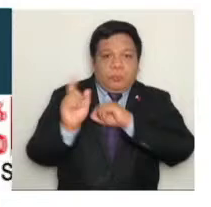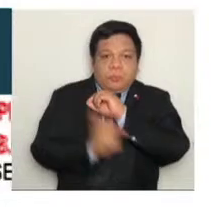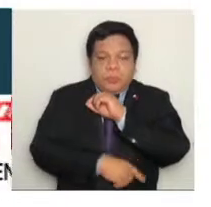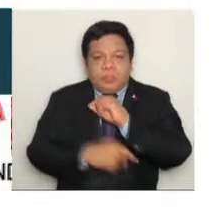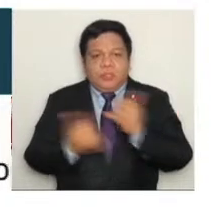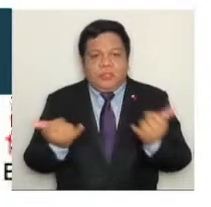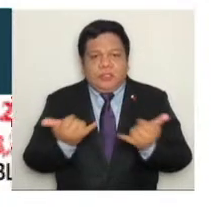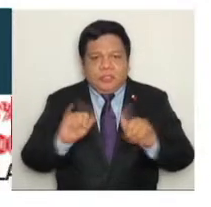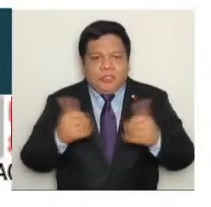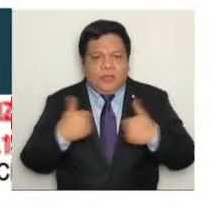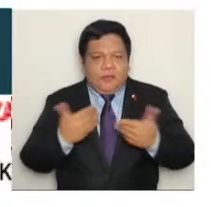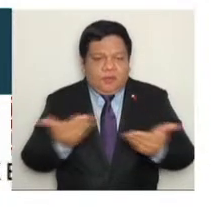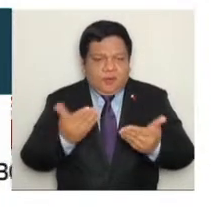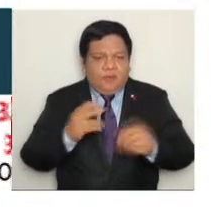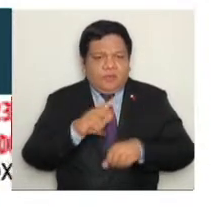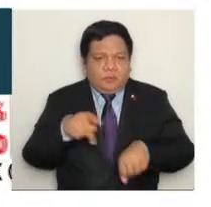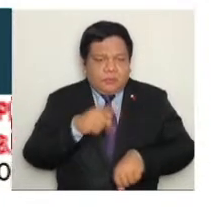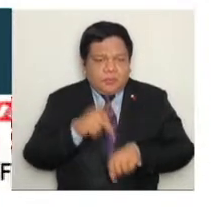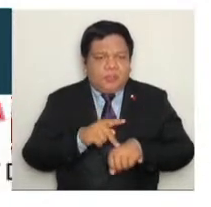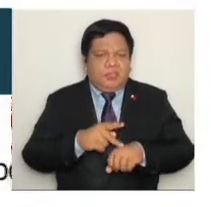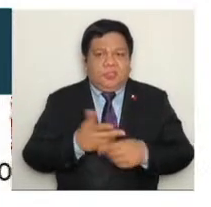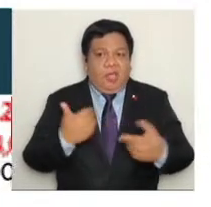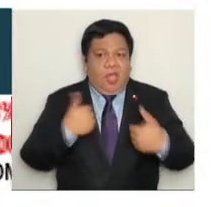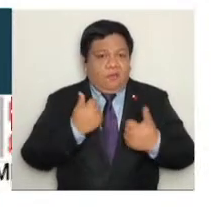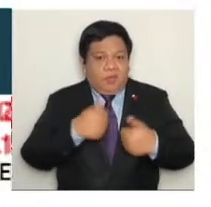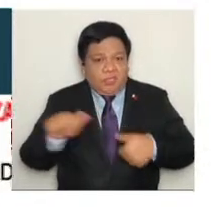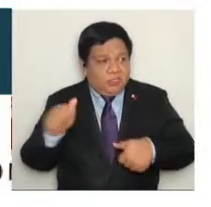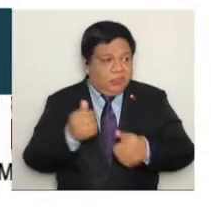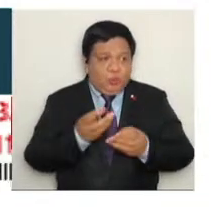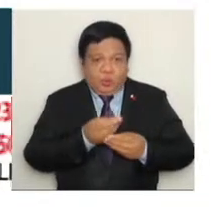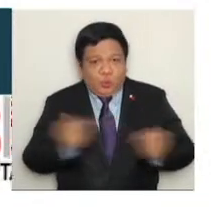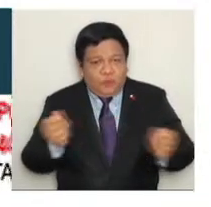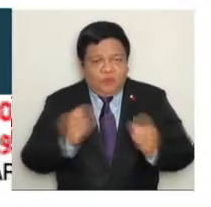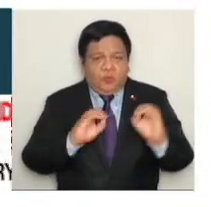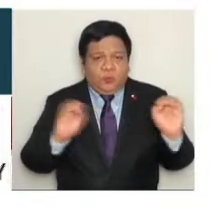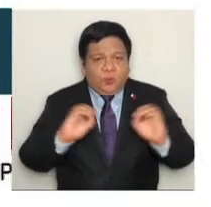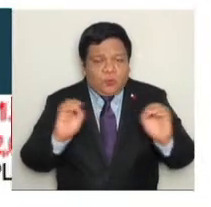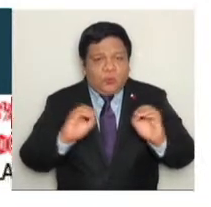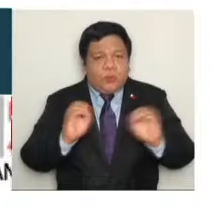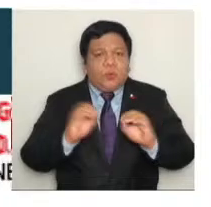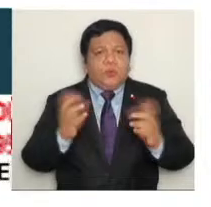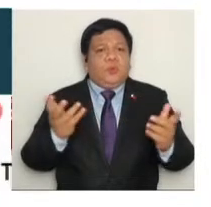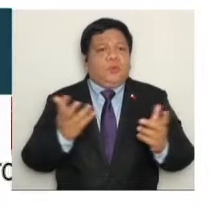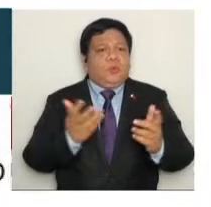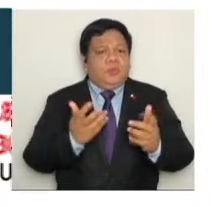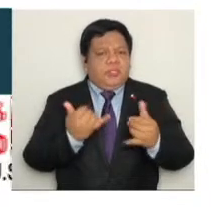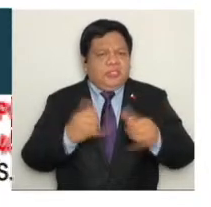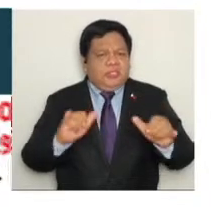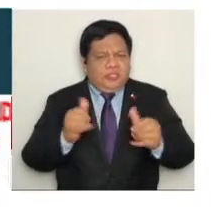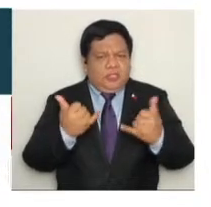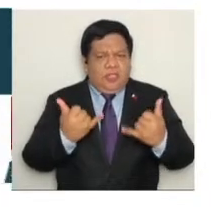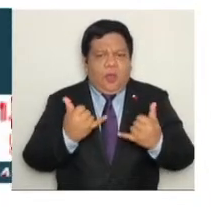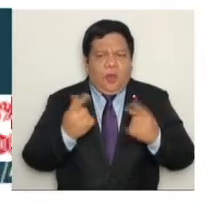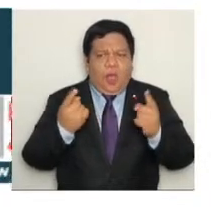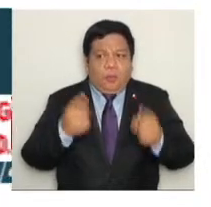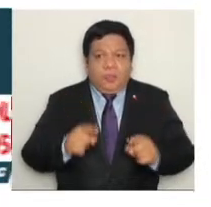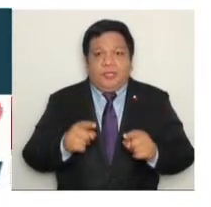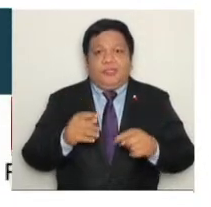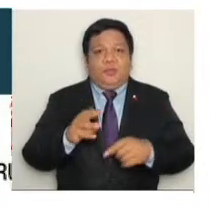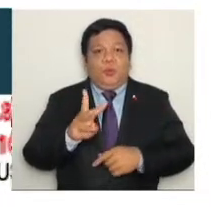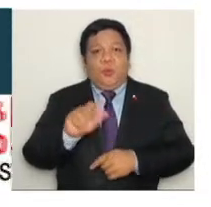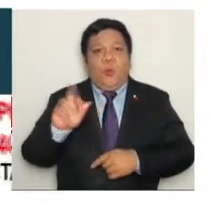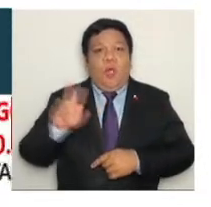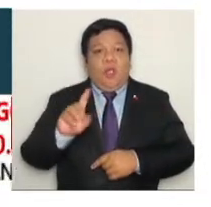There is a lack of effective remedies, and that there is also this spillover now from the war on drugs